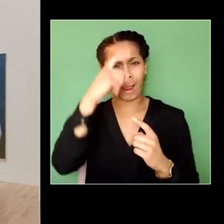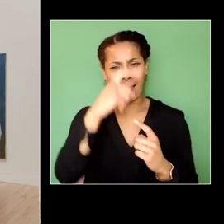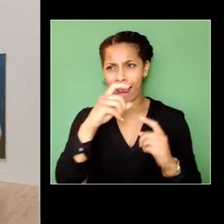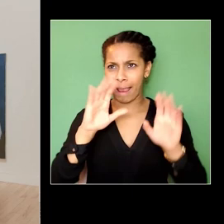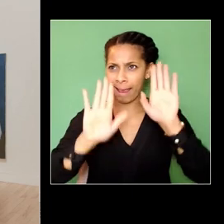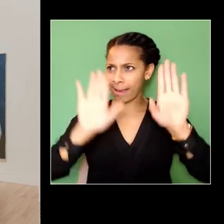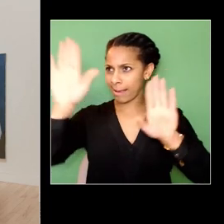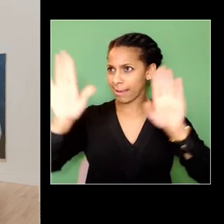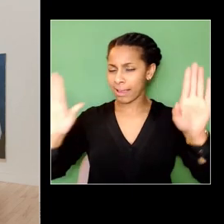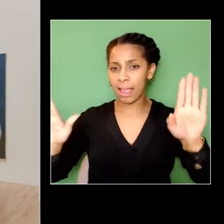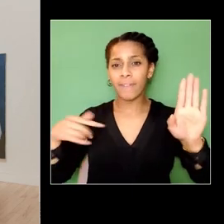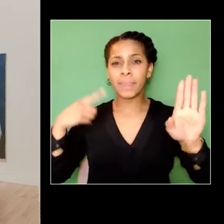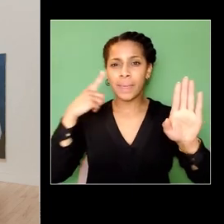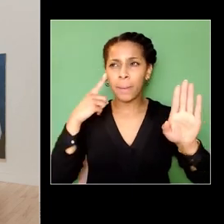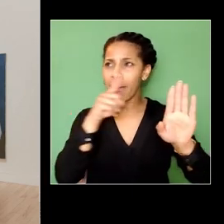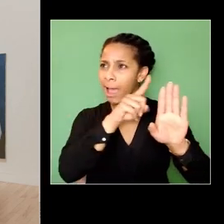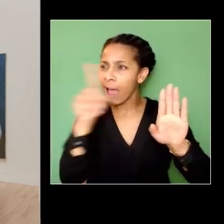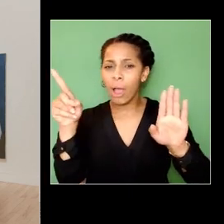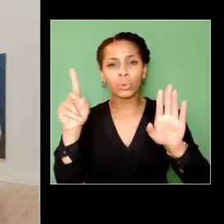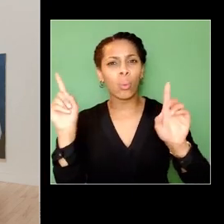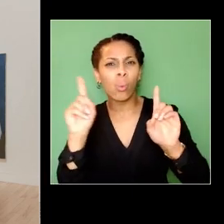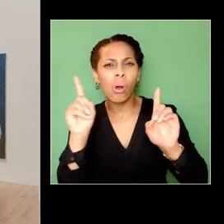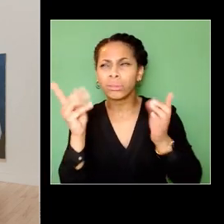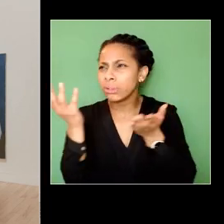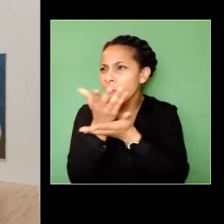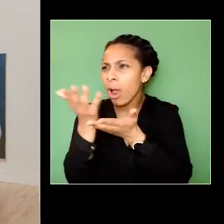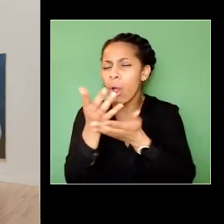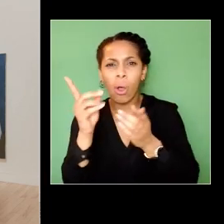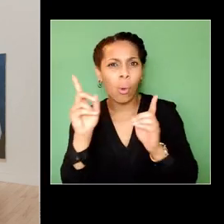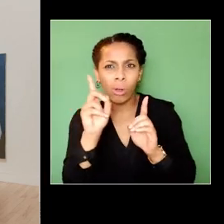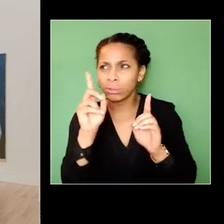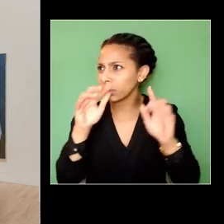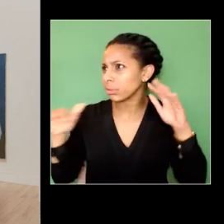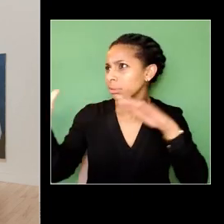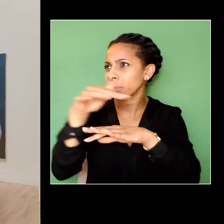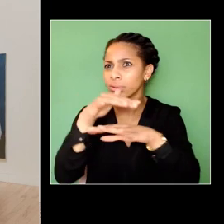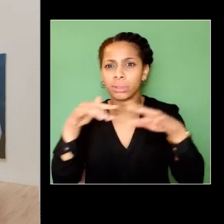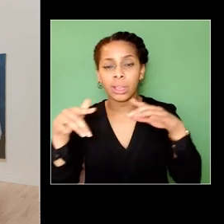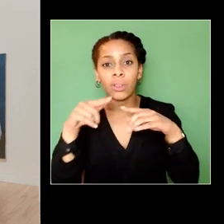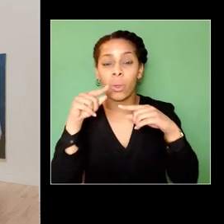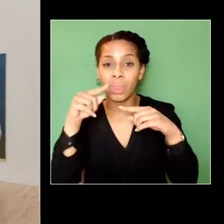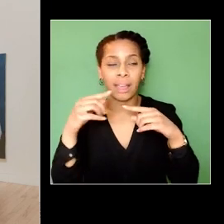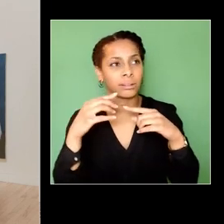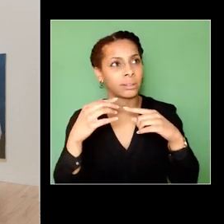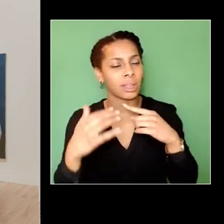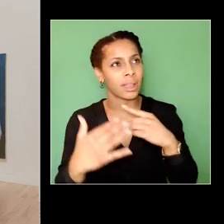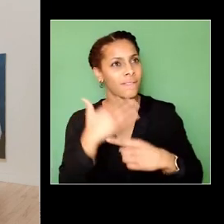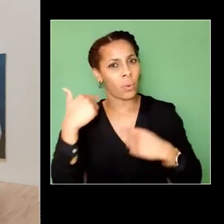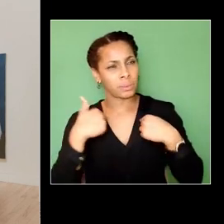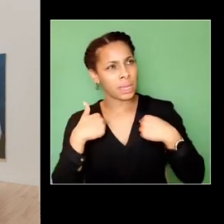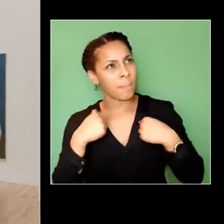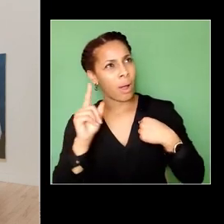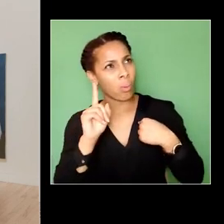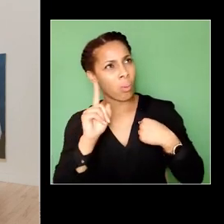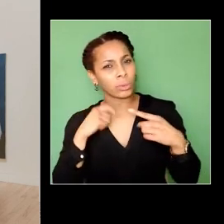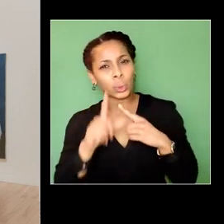around me in terms of how that informs what I do next. Mm-hmm. So it's almost about, in part,